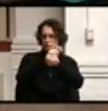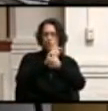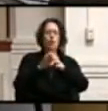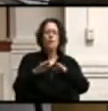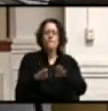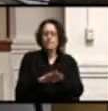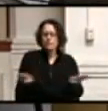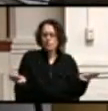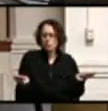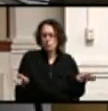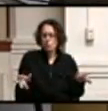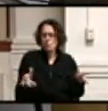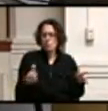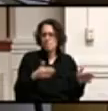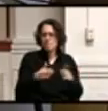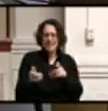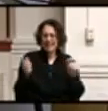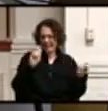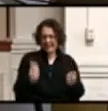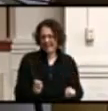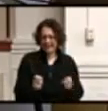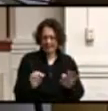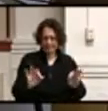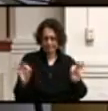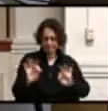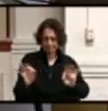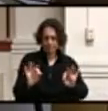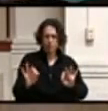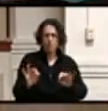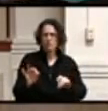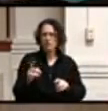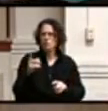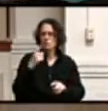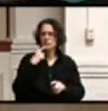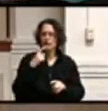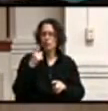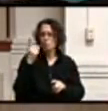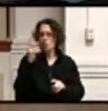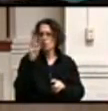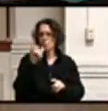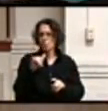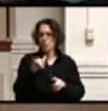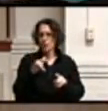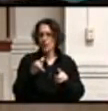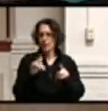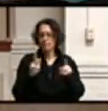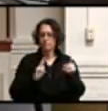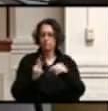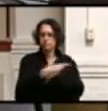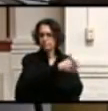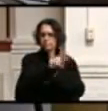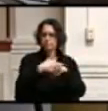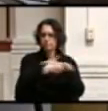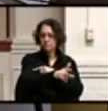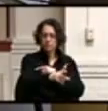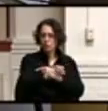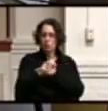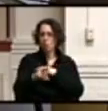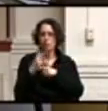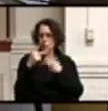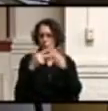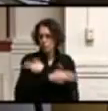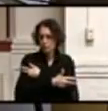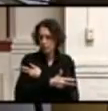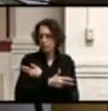plans have been tweaked a little bit, but that's not right. As much but of a concern. But that one-way or the two-way, you know, that... Well, right, we have not...